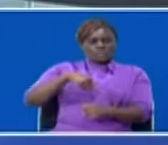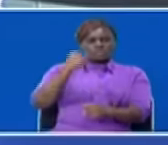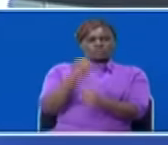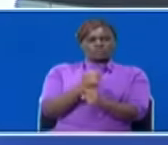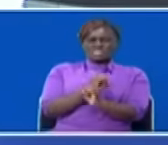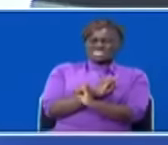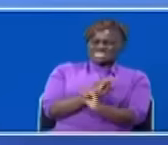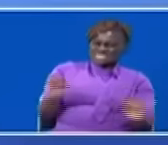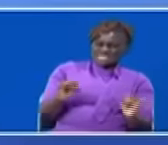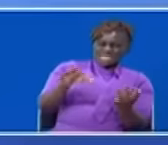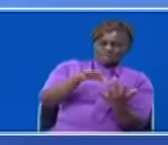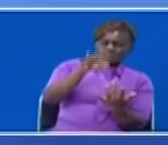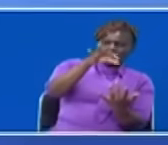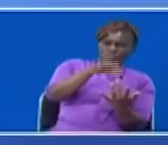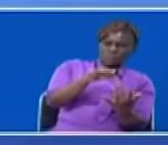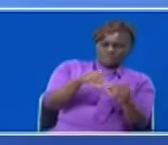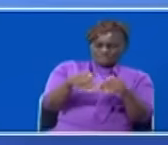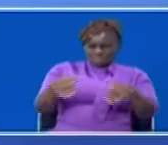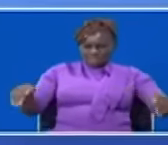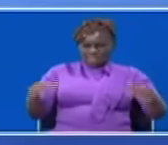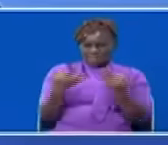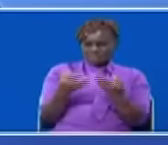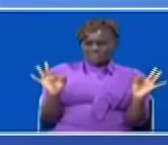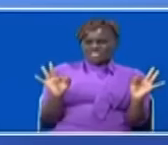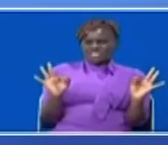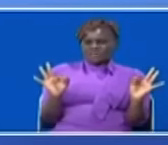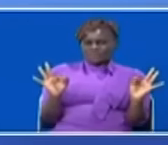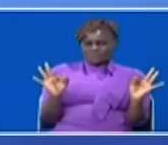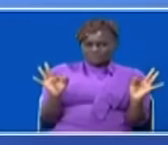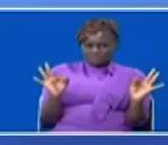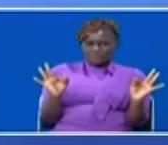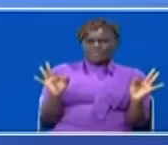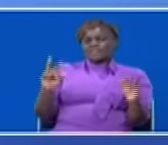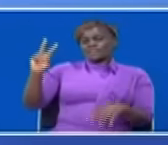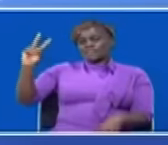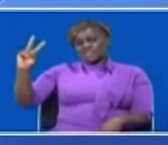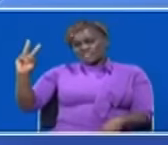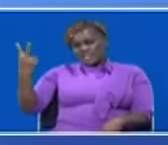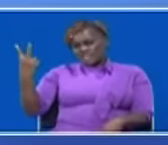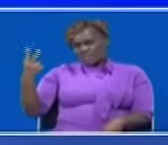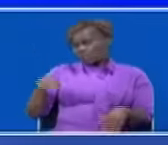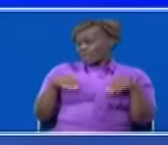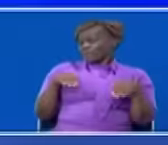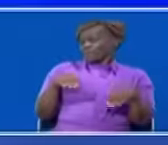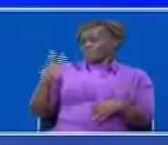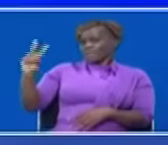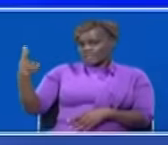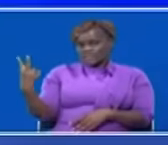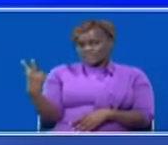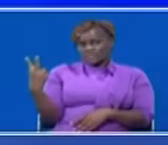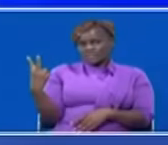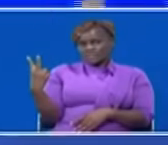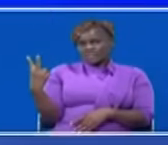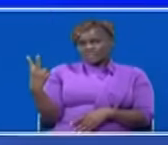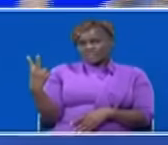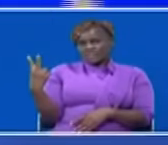clean nominations, very fair, very free, and we delivered those to six. Okay, all right. Because secondly, this is an important point, Yvonne. All right, please.